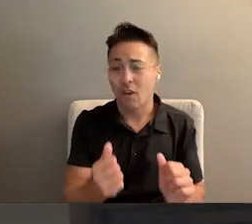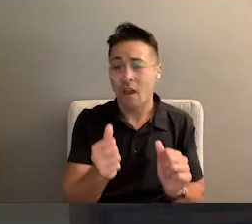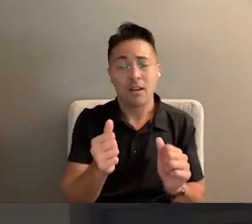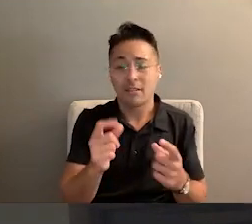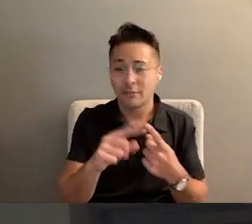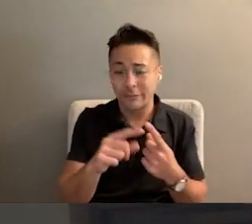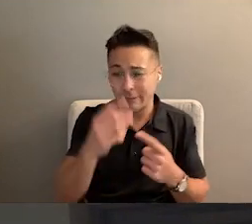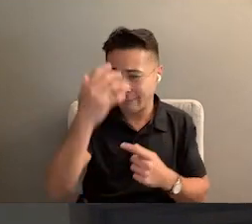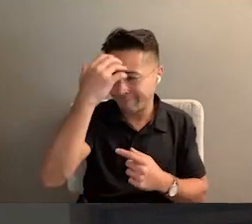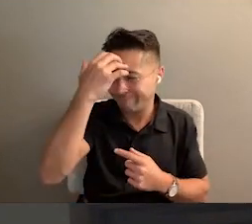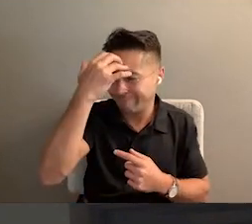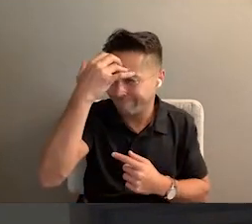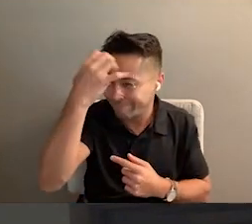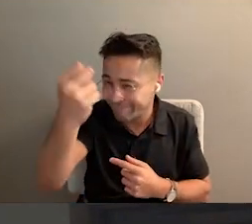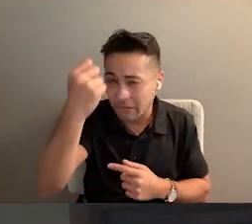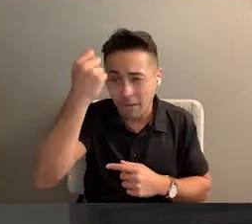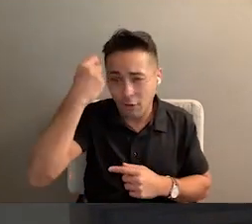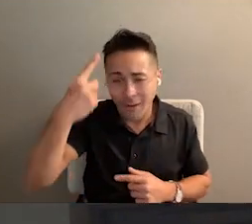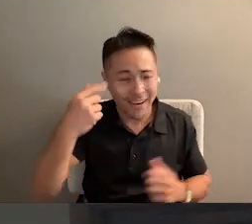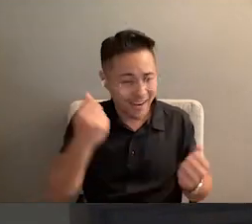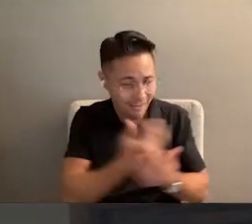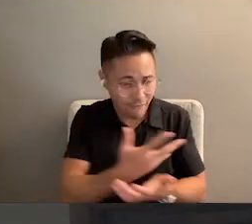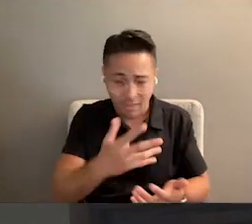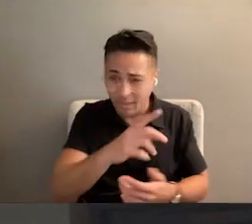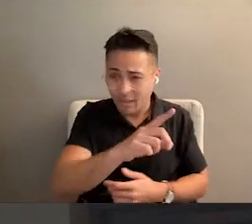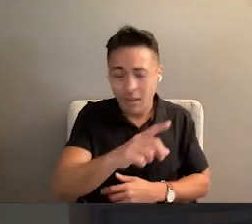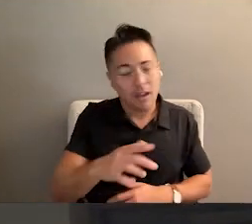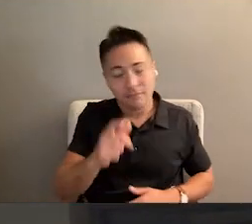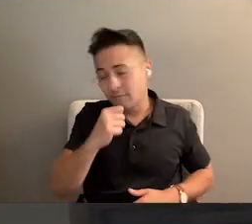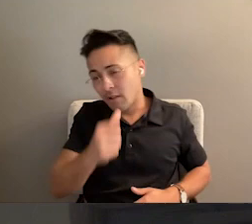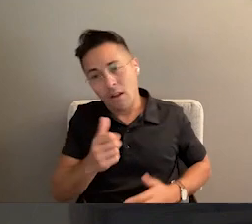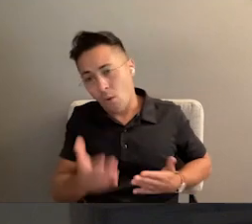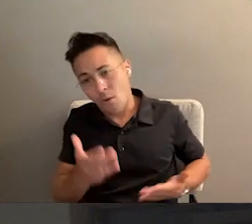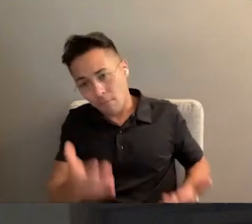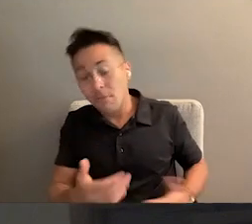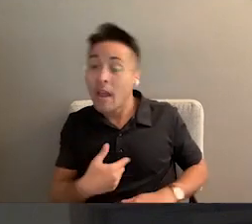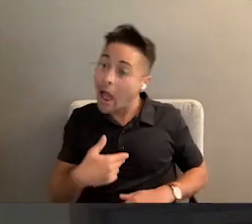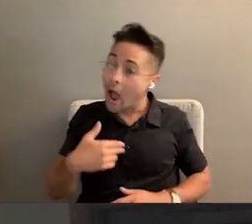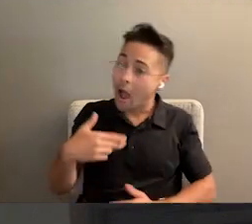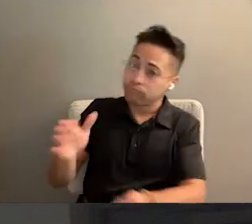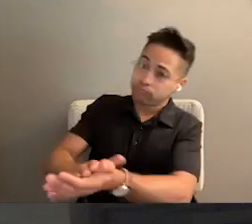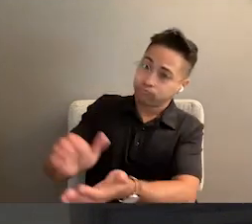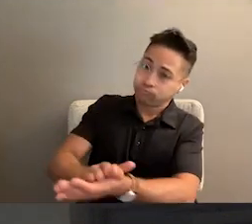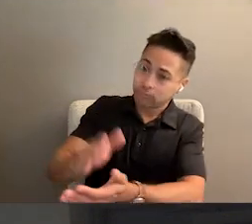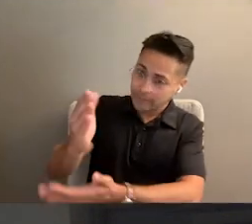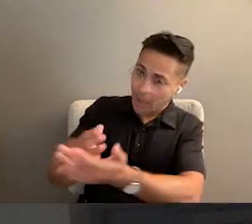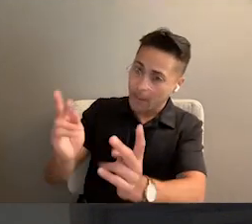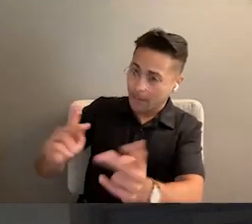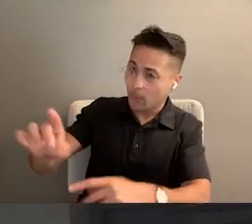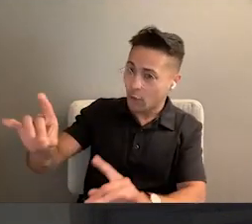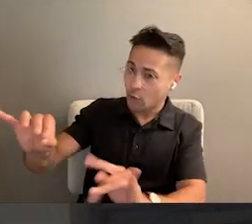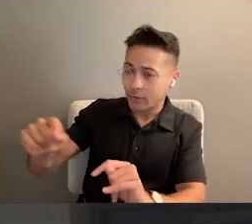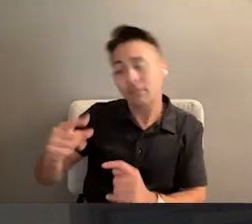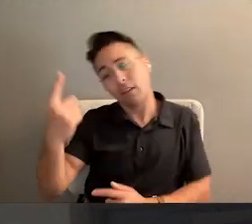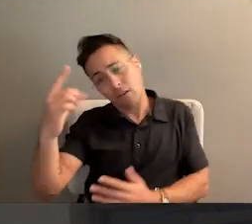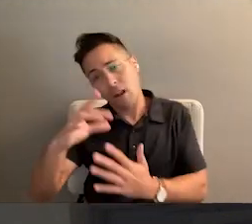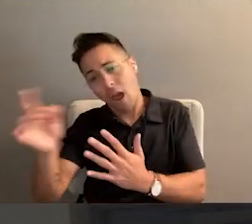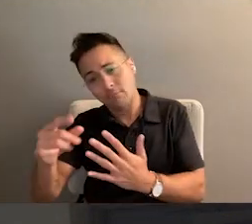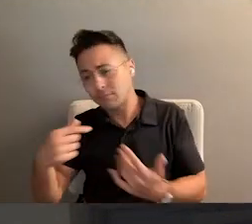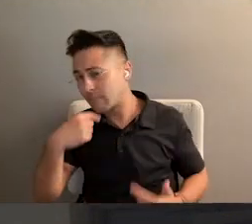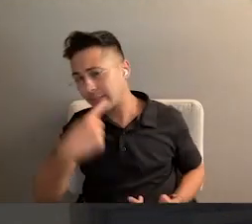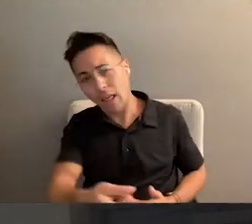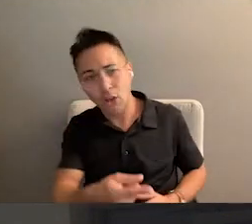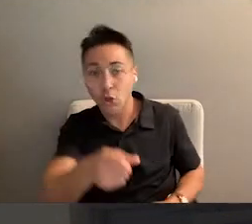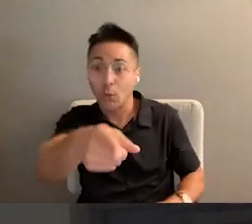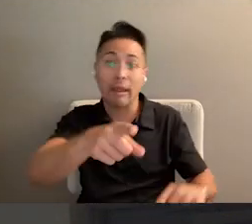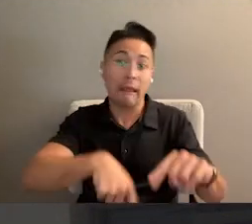telling you. Trying to understand and grasp all of that on your own, I don't recommend it. I commend the